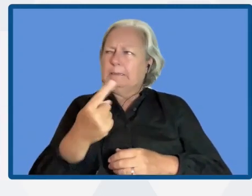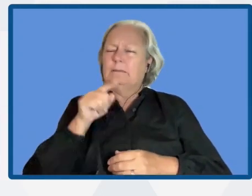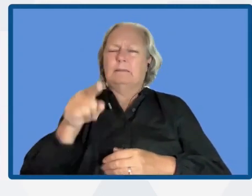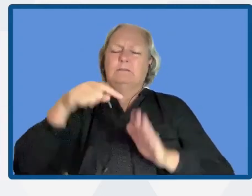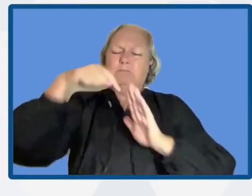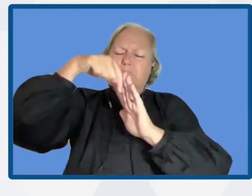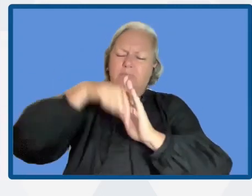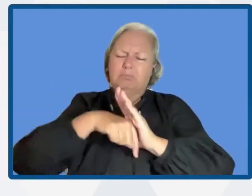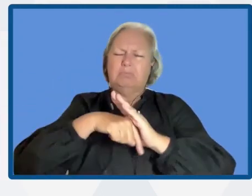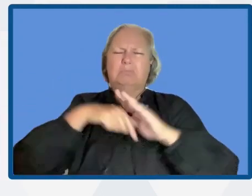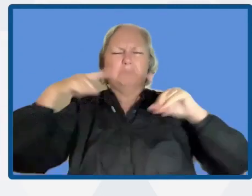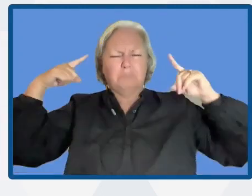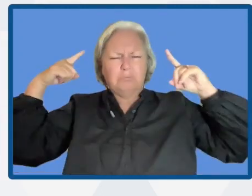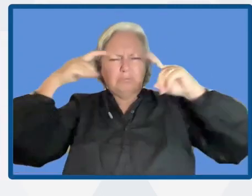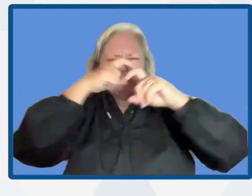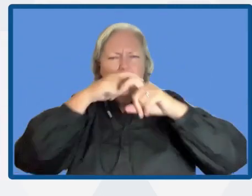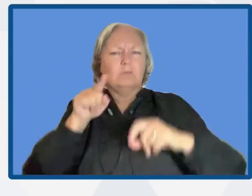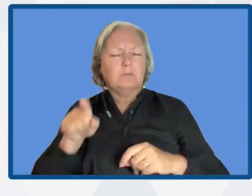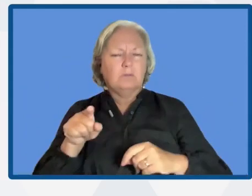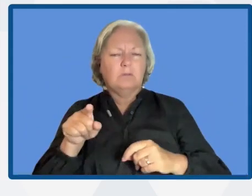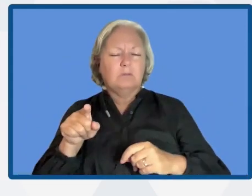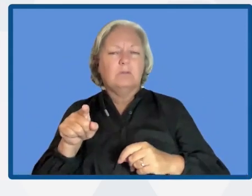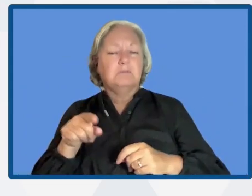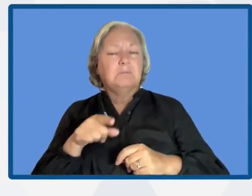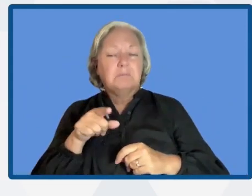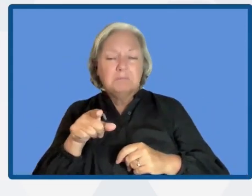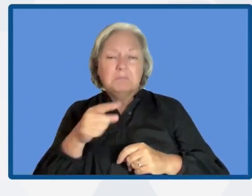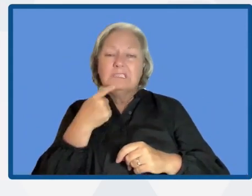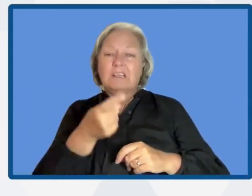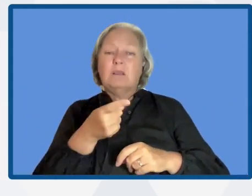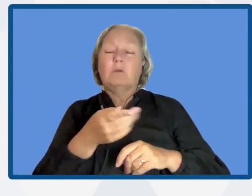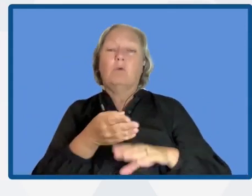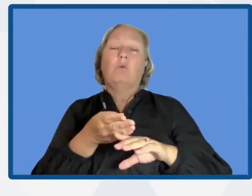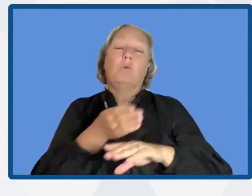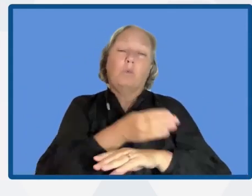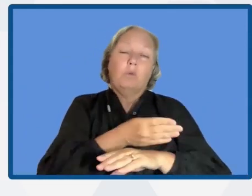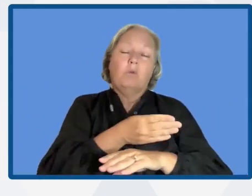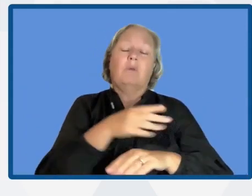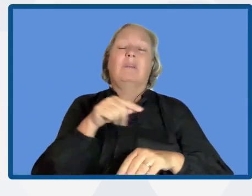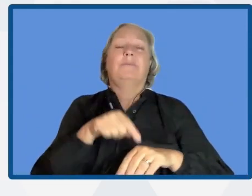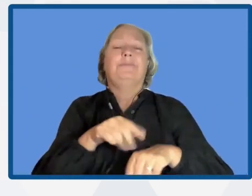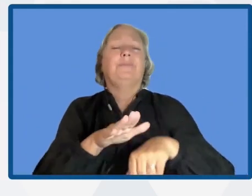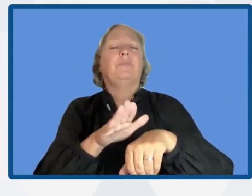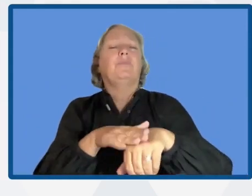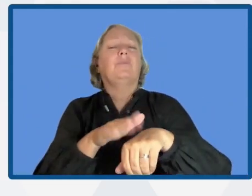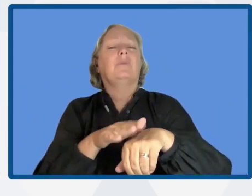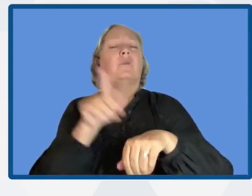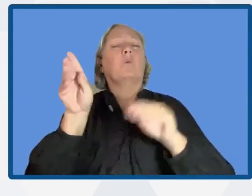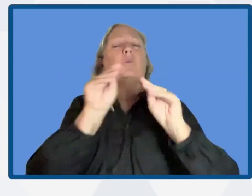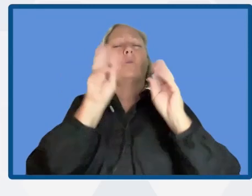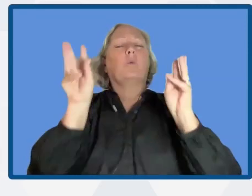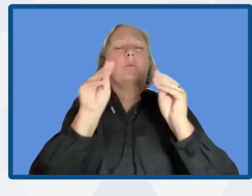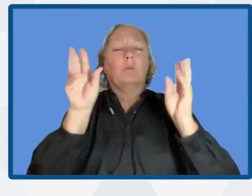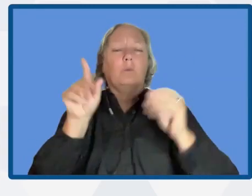She will be able to show us that early warning systems are actually the mechanism to become closer to